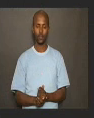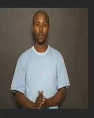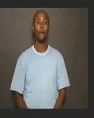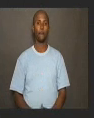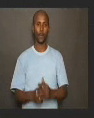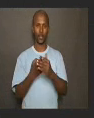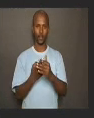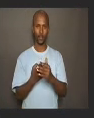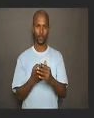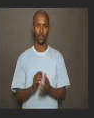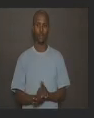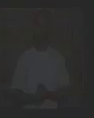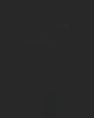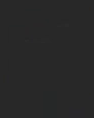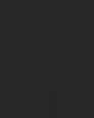Begin.